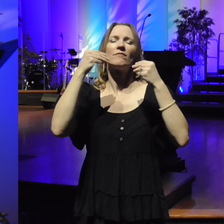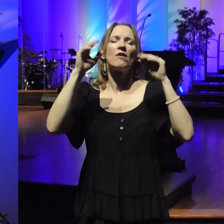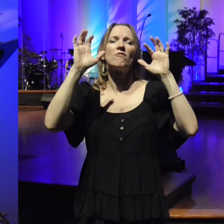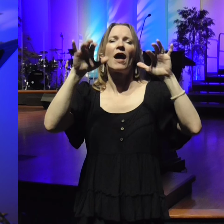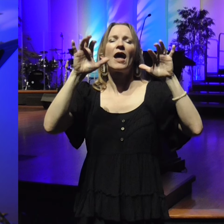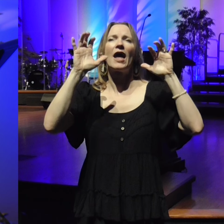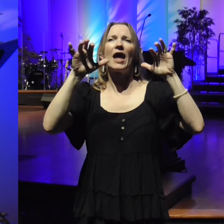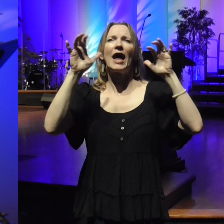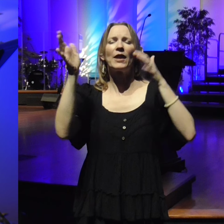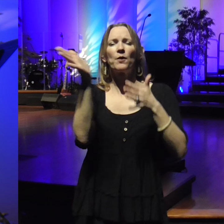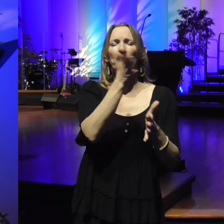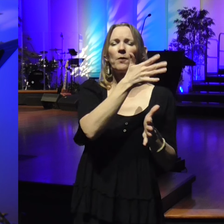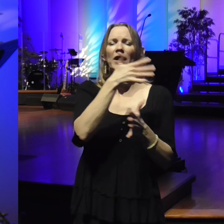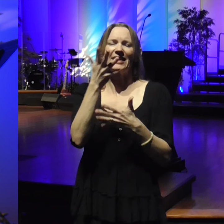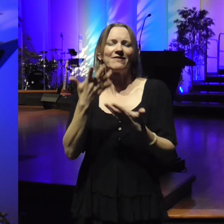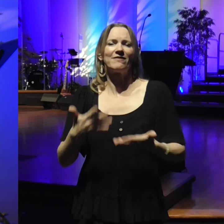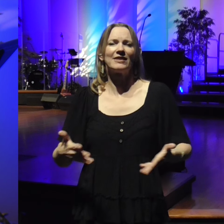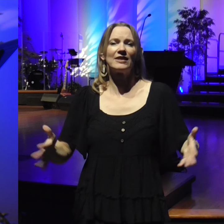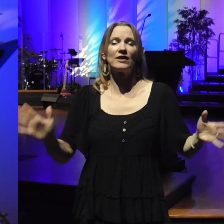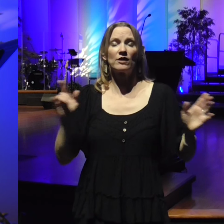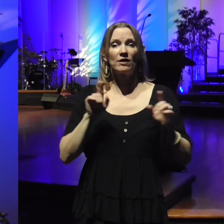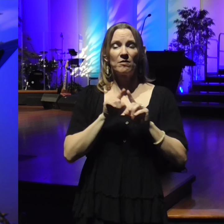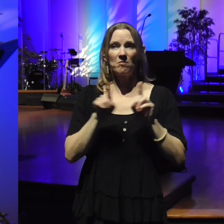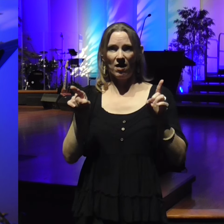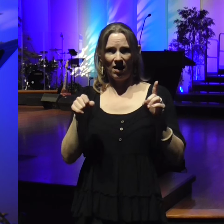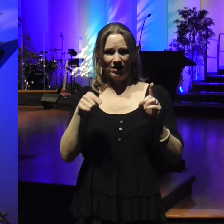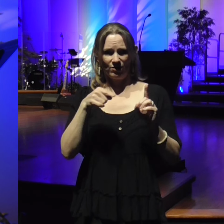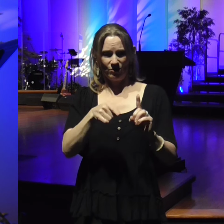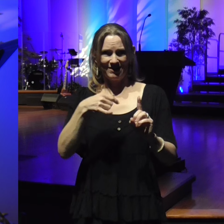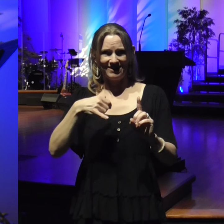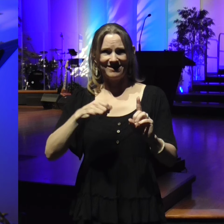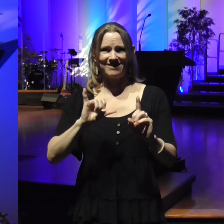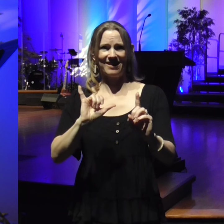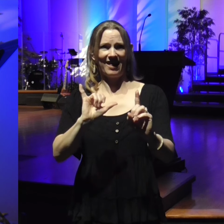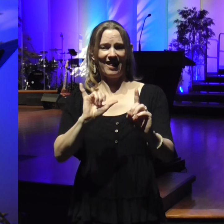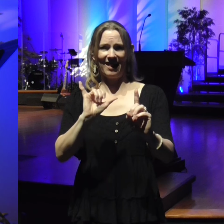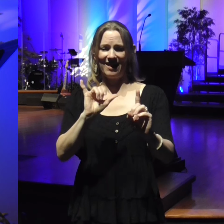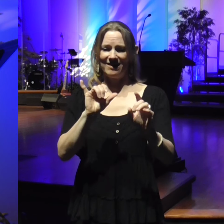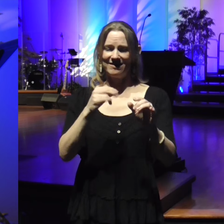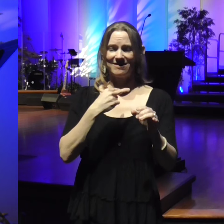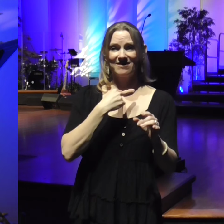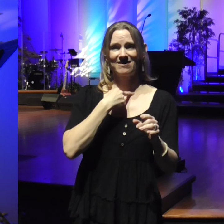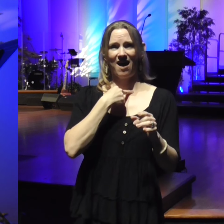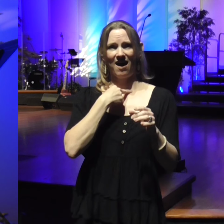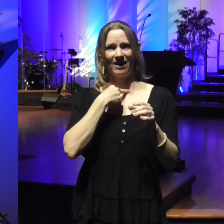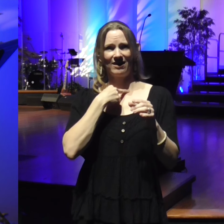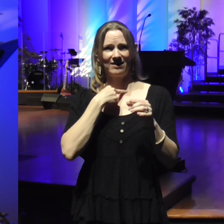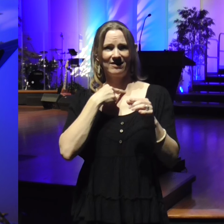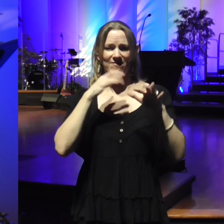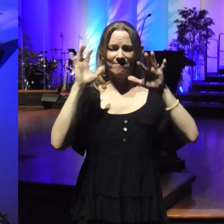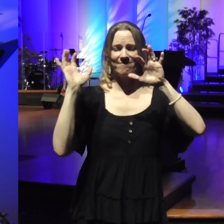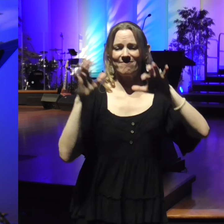stop blowing, but you're stuck out in the same old storm